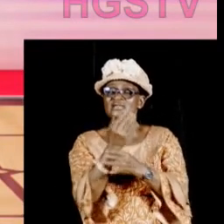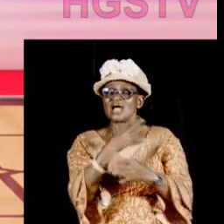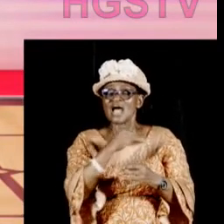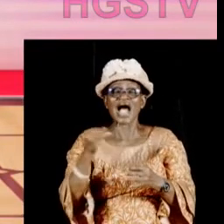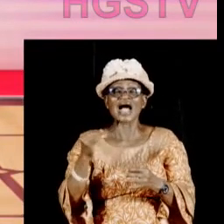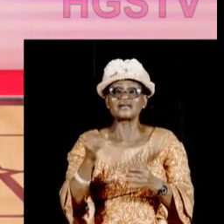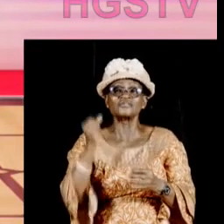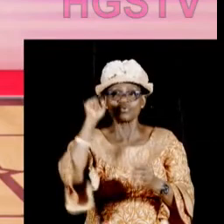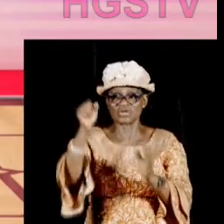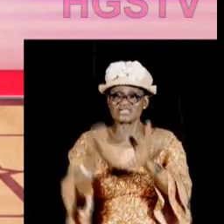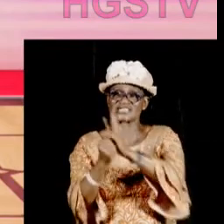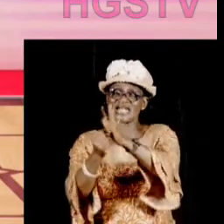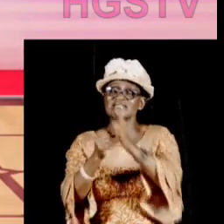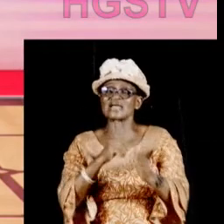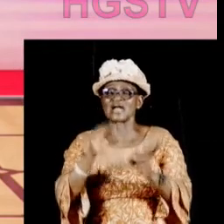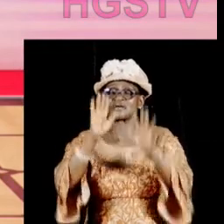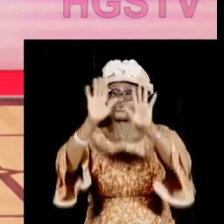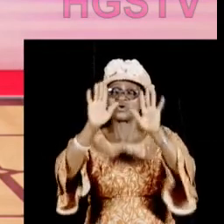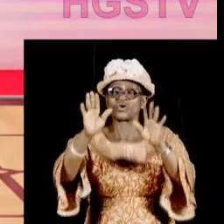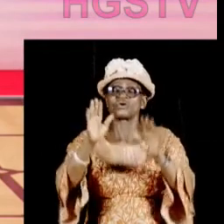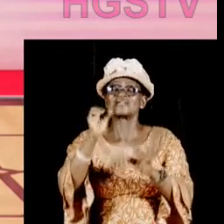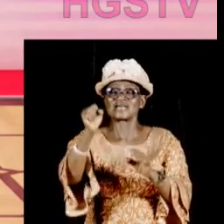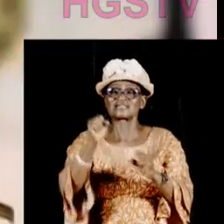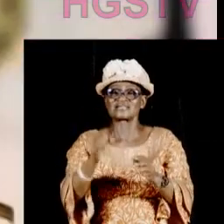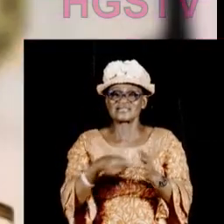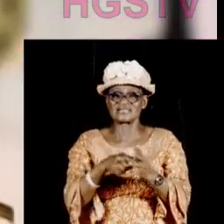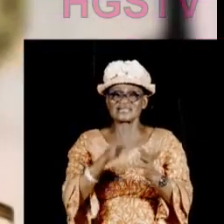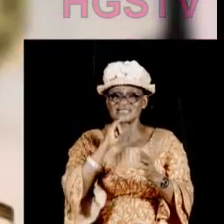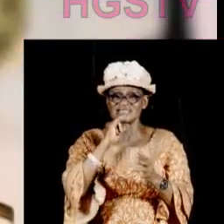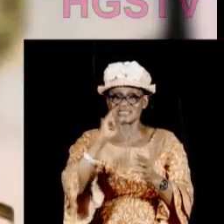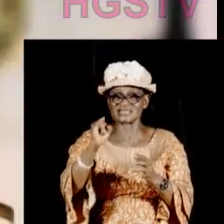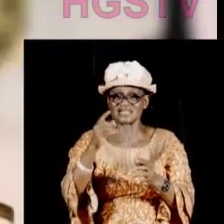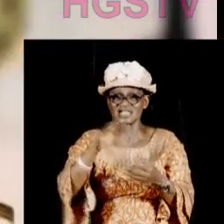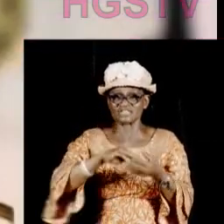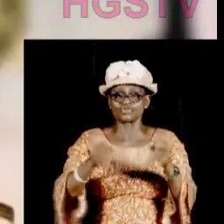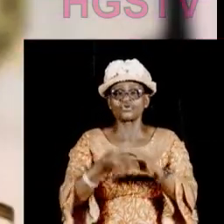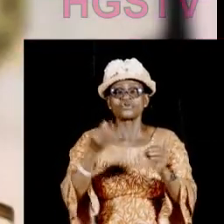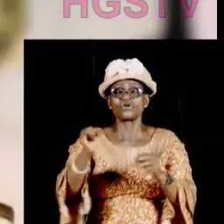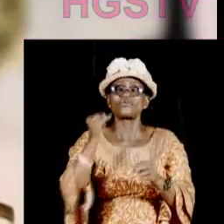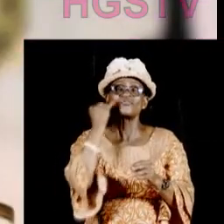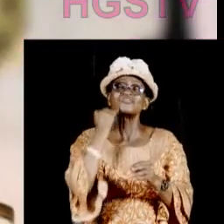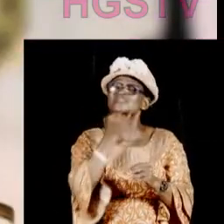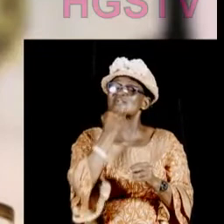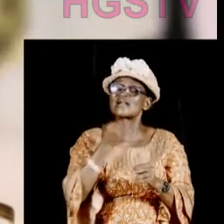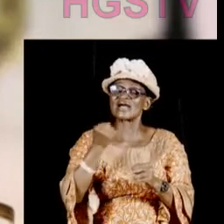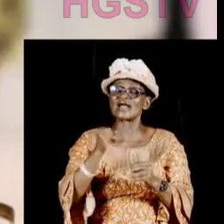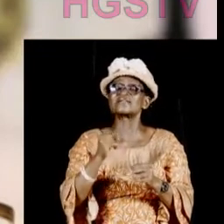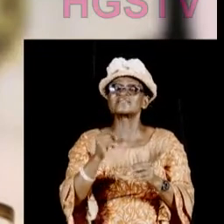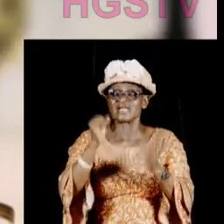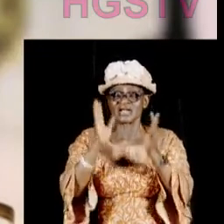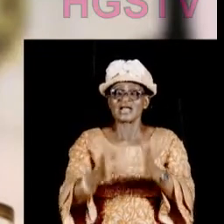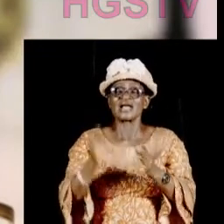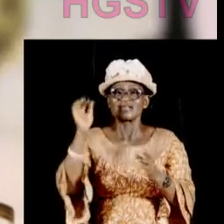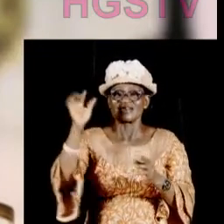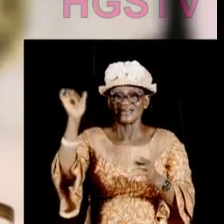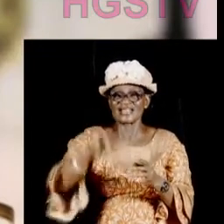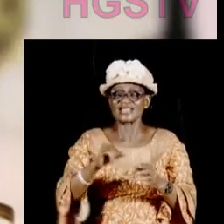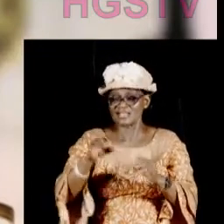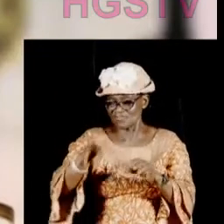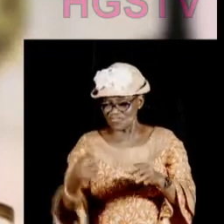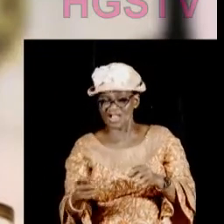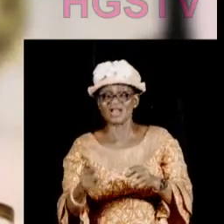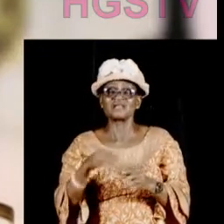with signs and with wonders. This depicts the story of the Israelites. They fled to this to the lowest ebb any